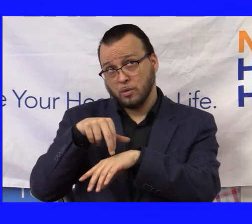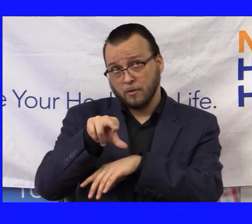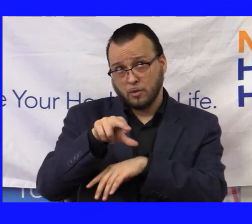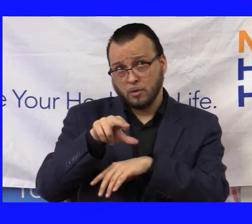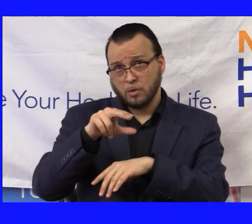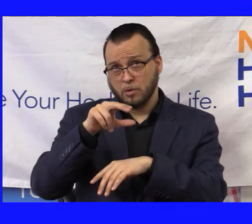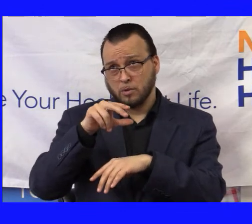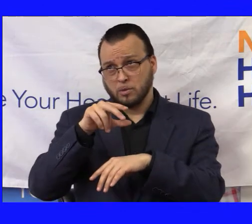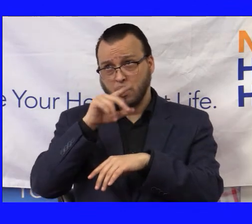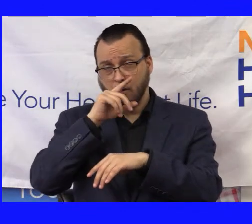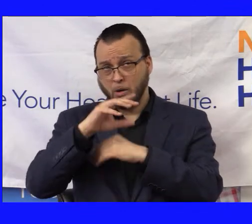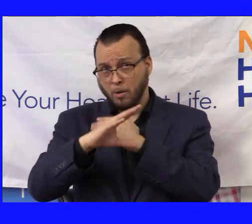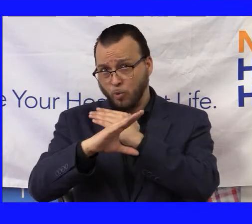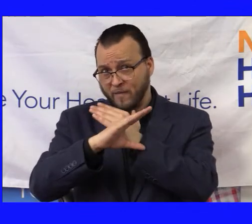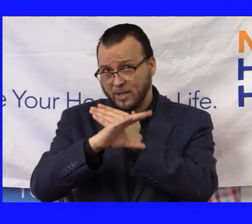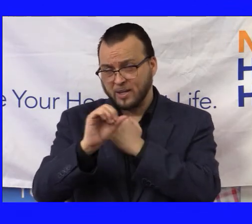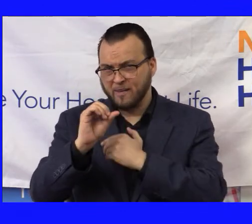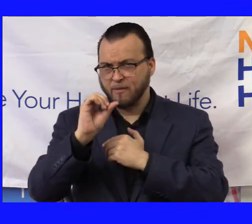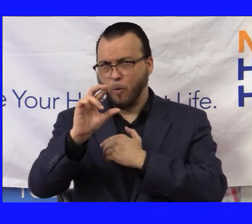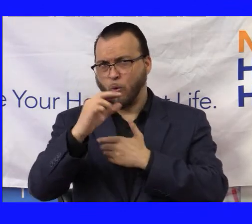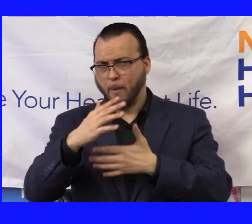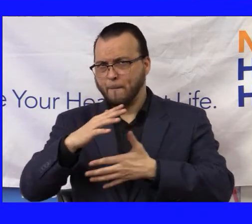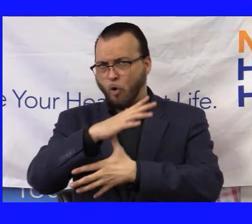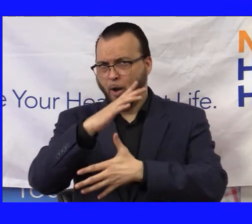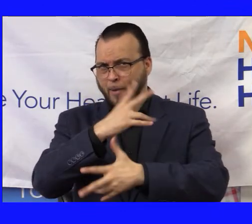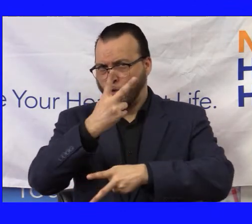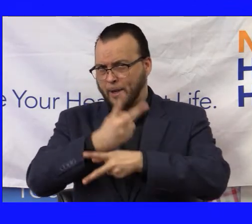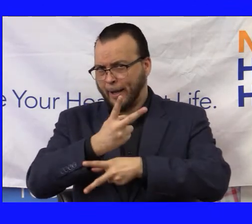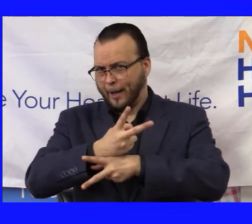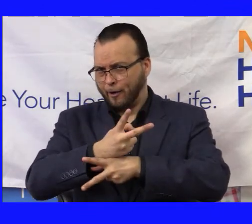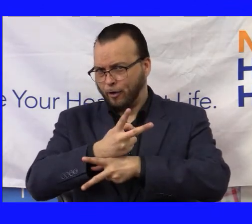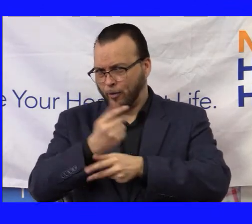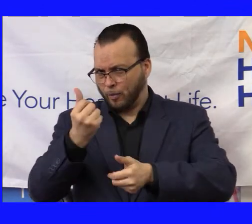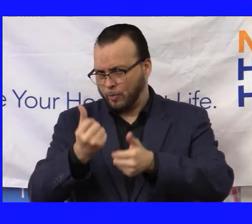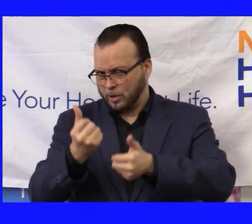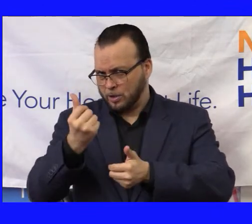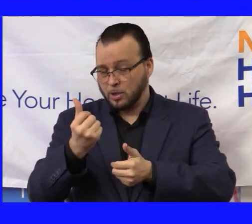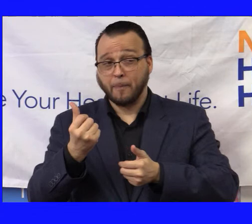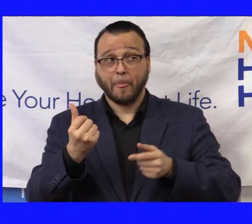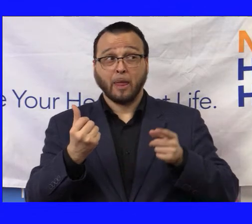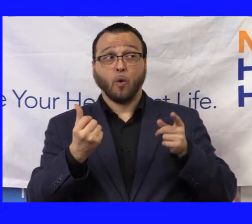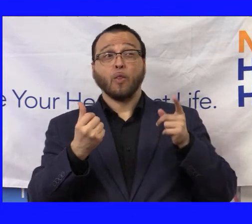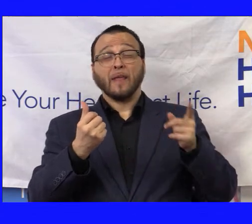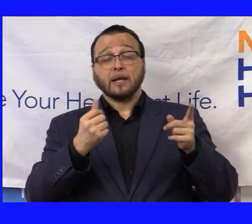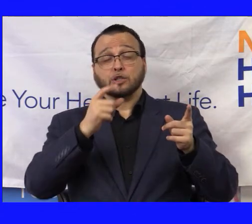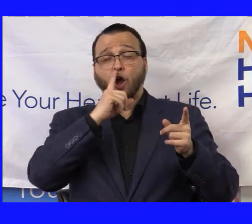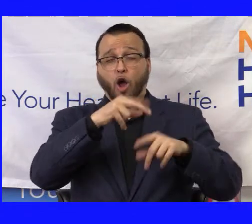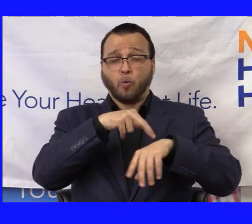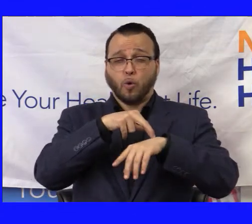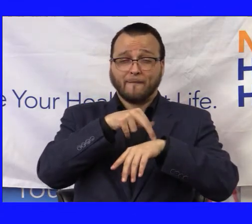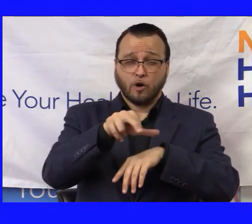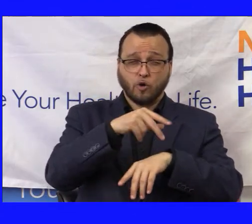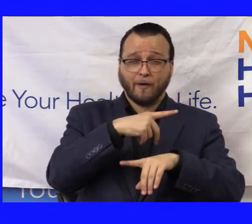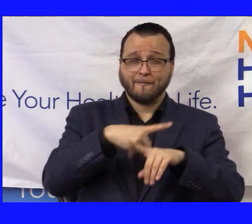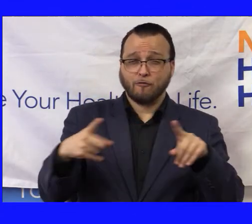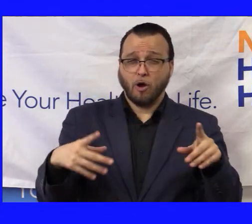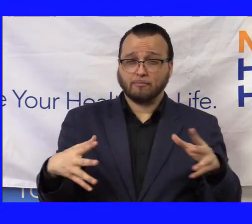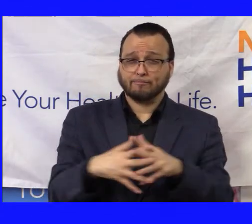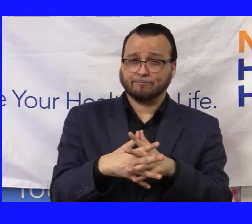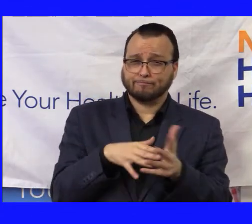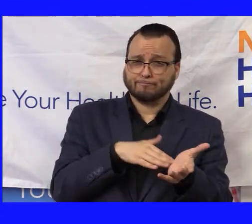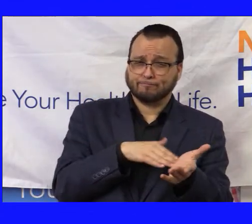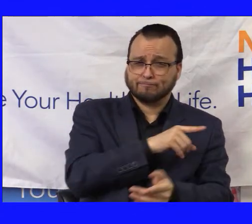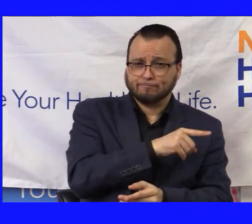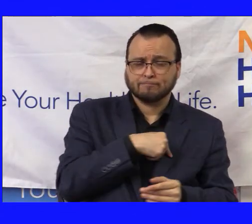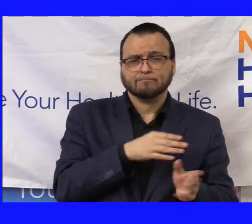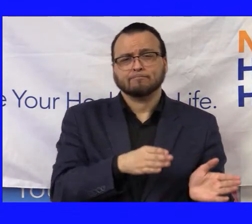care physicians? These are referrals from our obstetricians and other